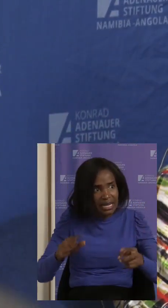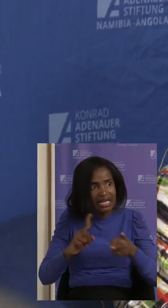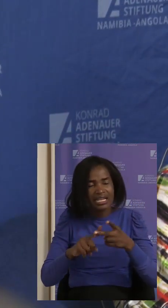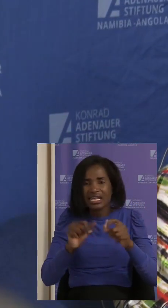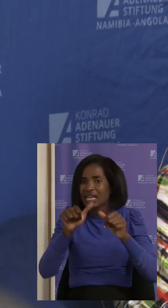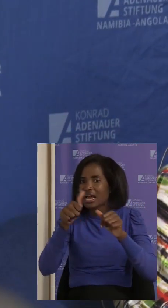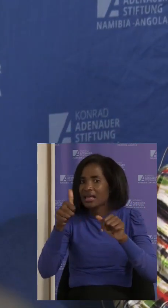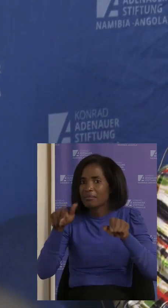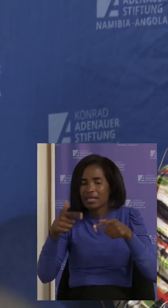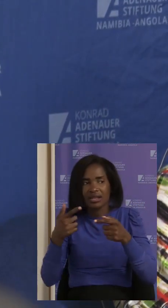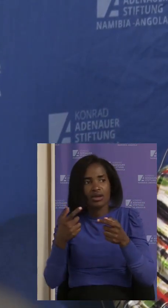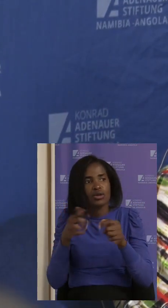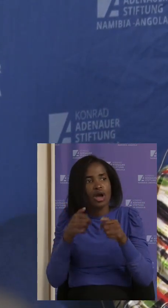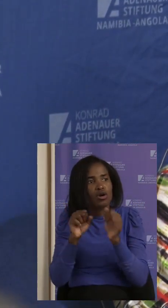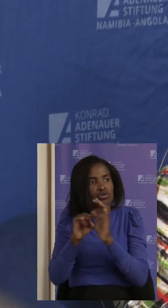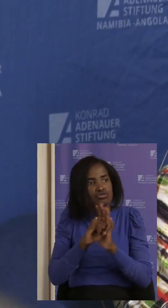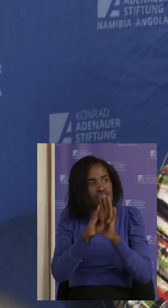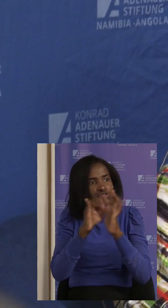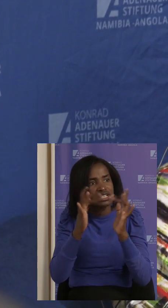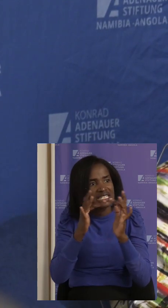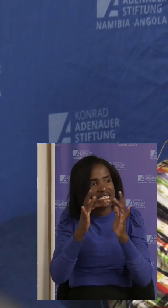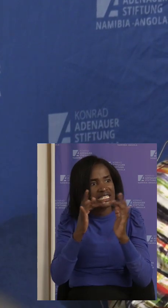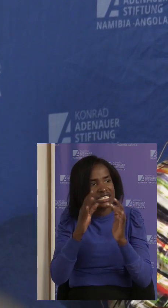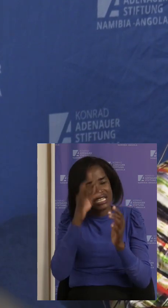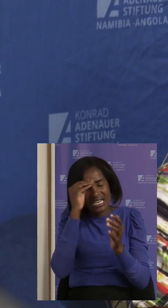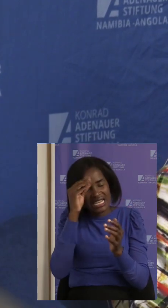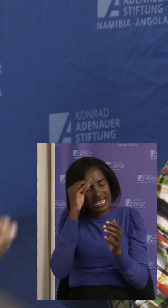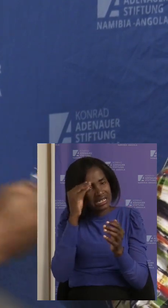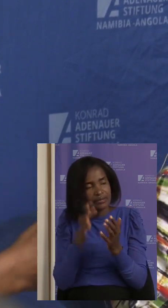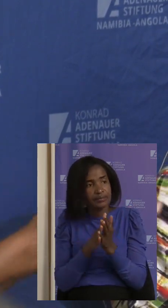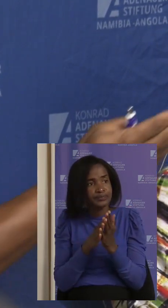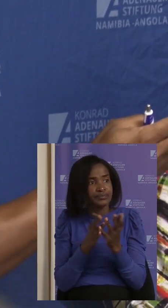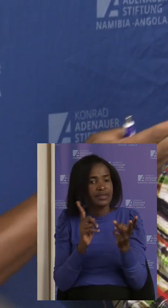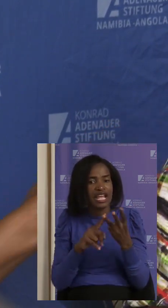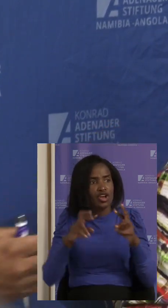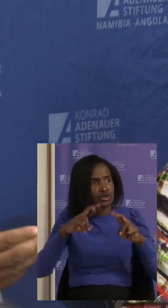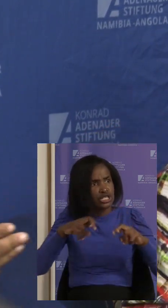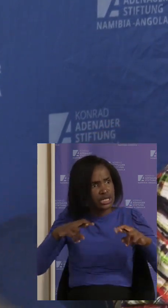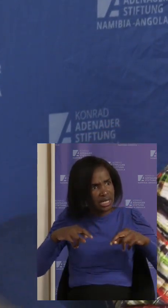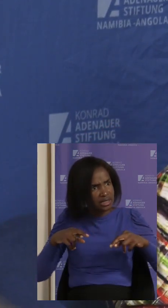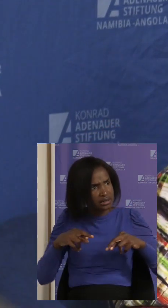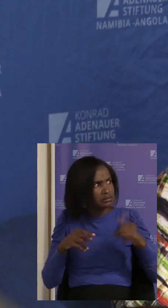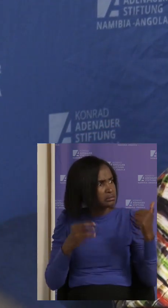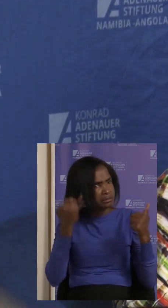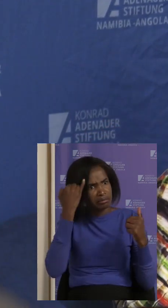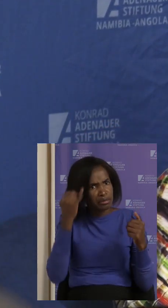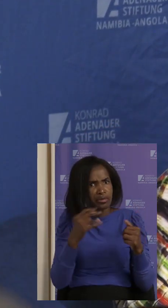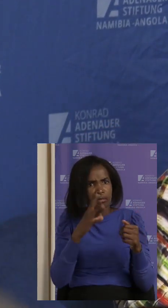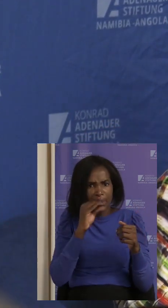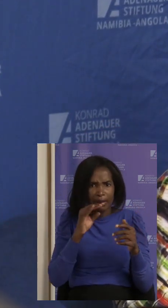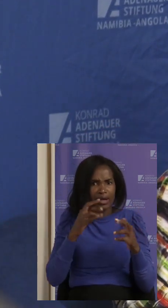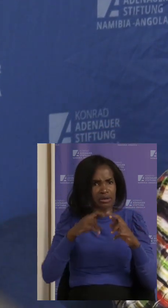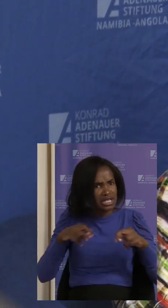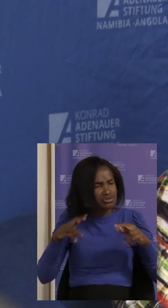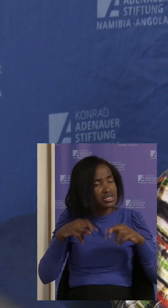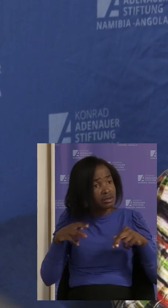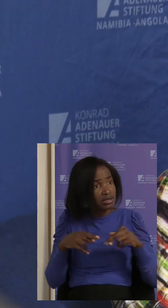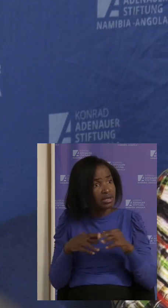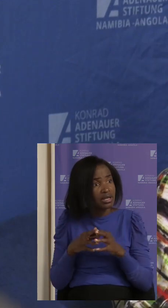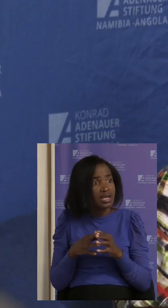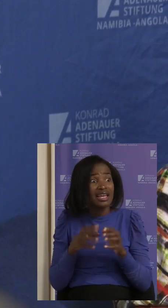more other issues on how to introduce e-learning. We go to the issues of research that was raised here. And that is a disease